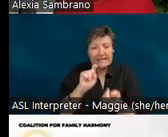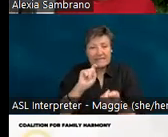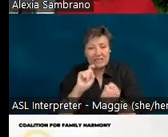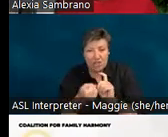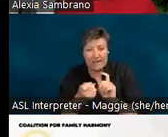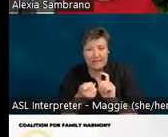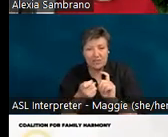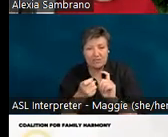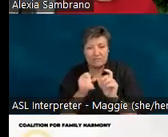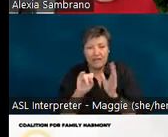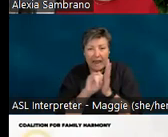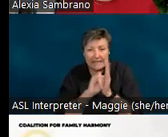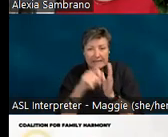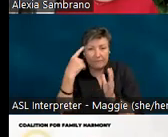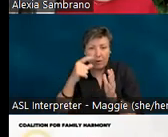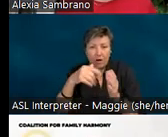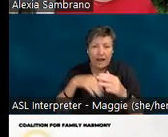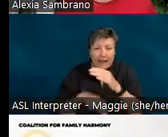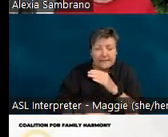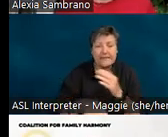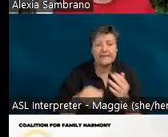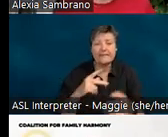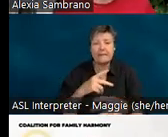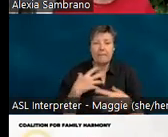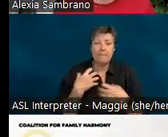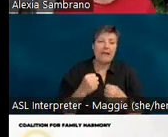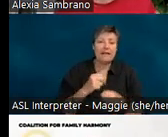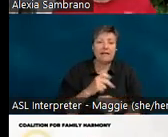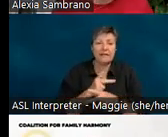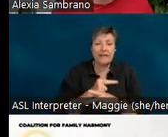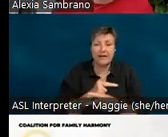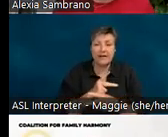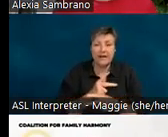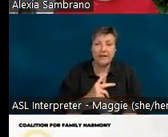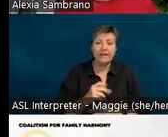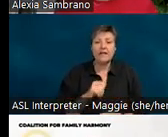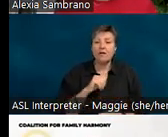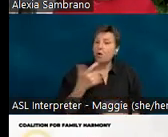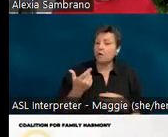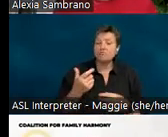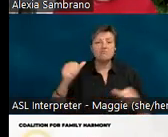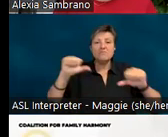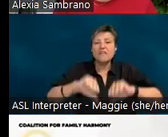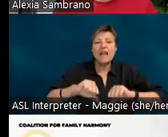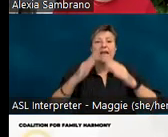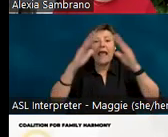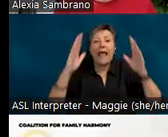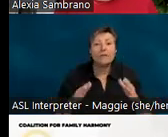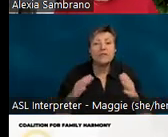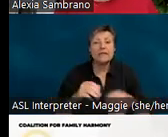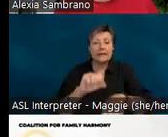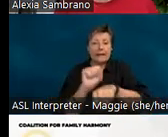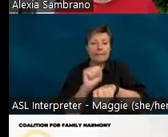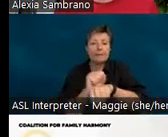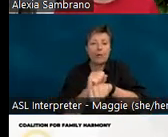issues with documentation increase the possibility that trans and gender nonconforming folks are denied housing, employment, social and healthcare benefits, and